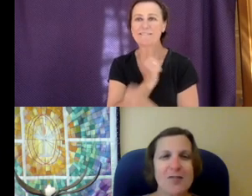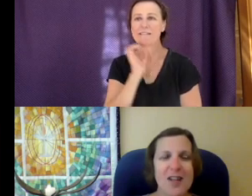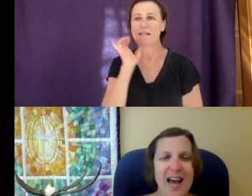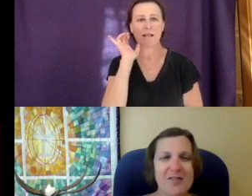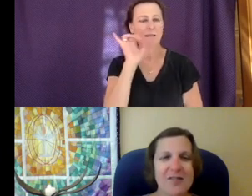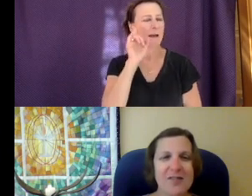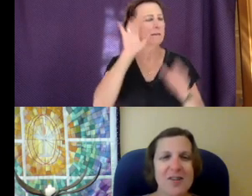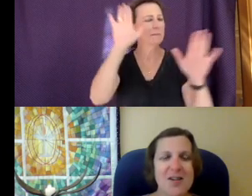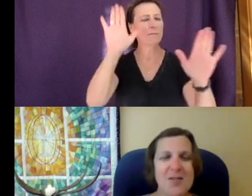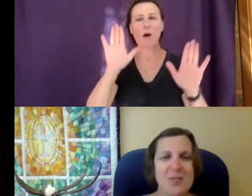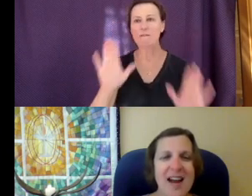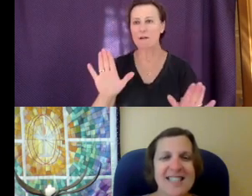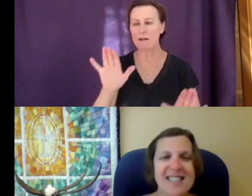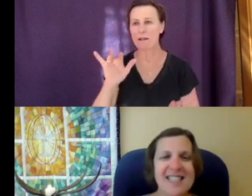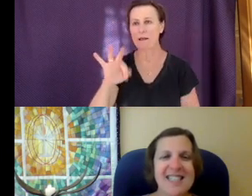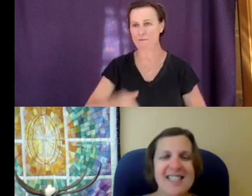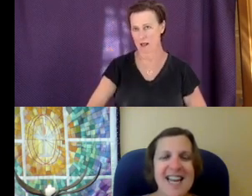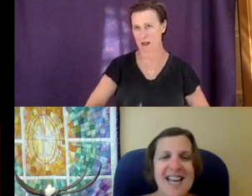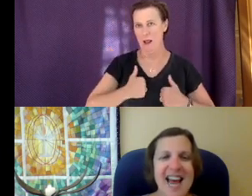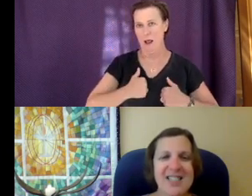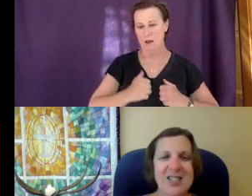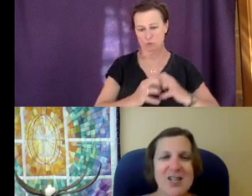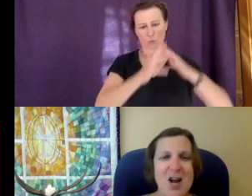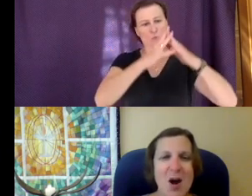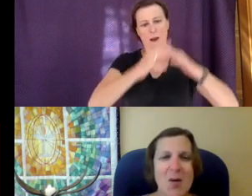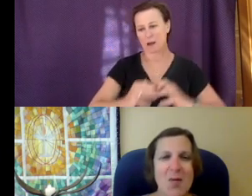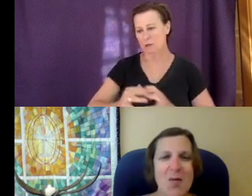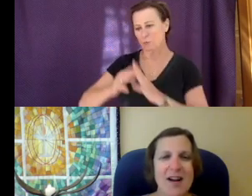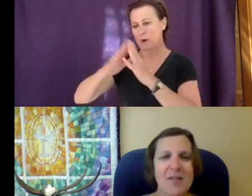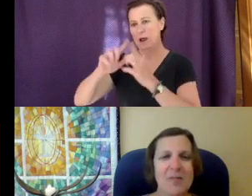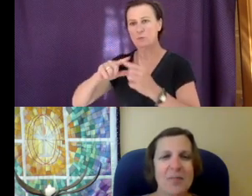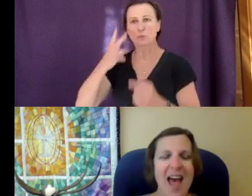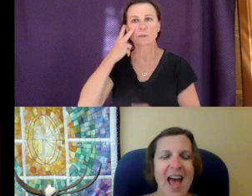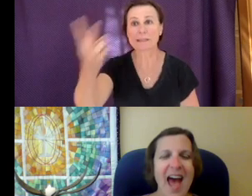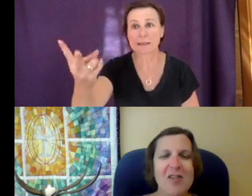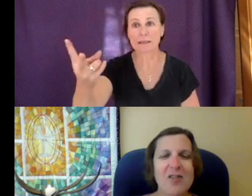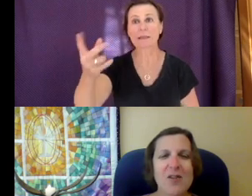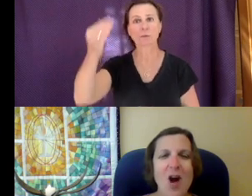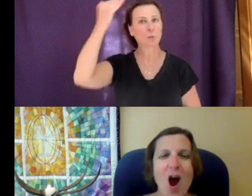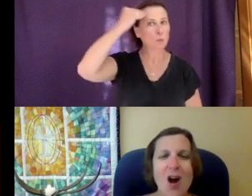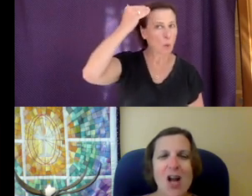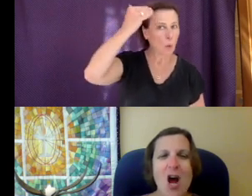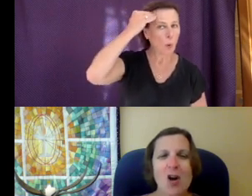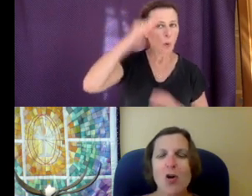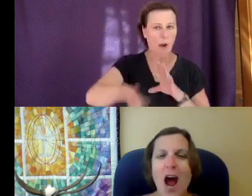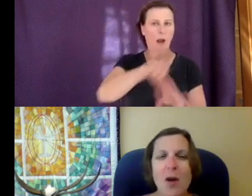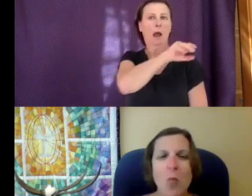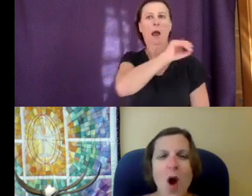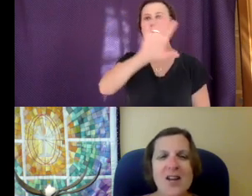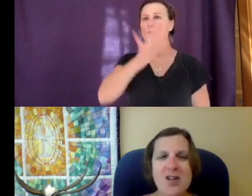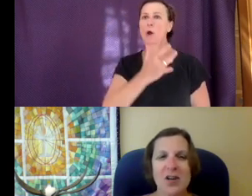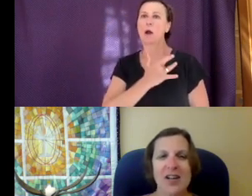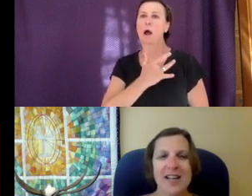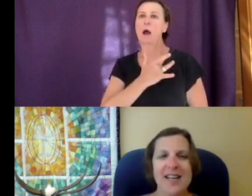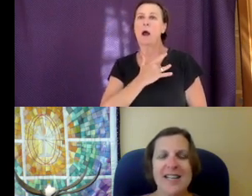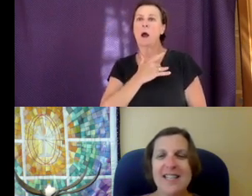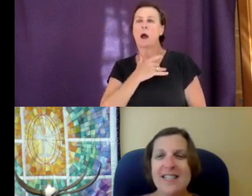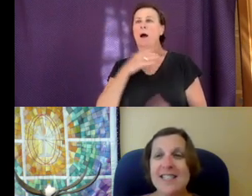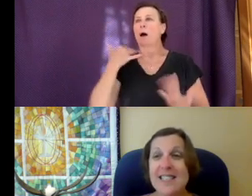marvel of life, rising to see and to know. Out of your heart, cry